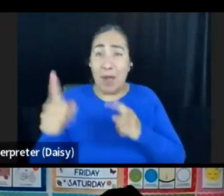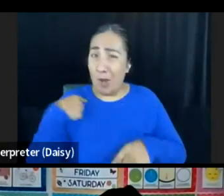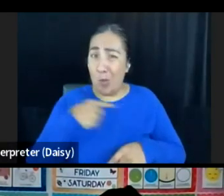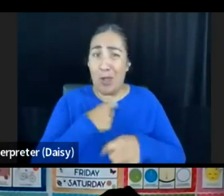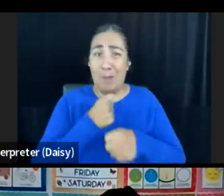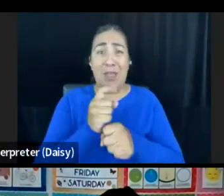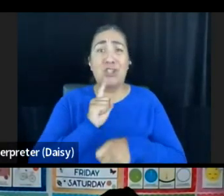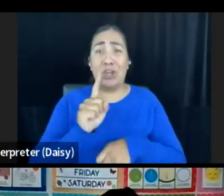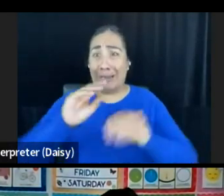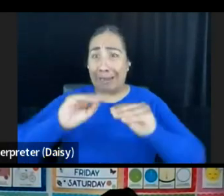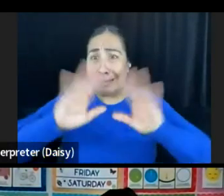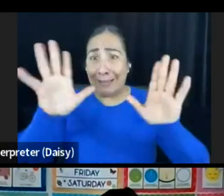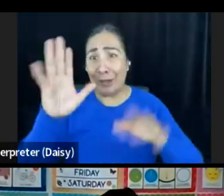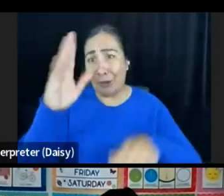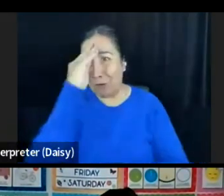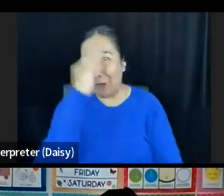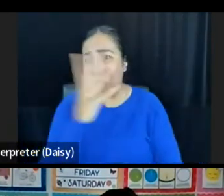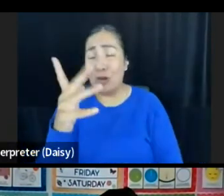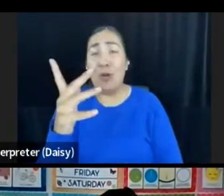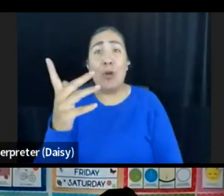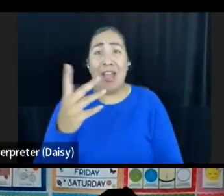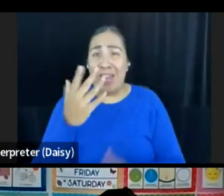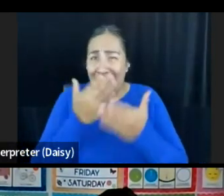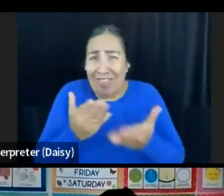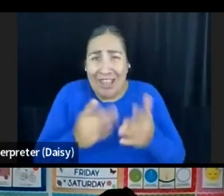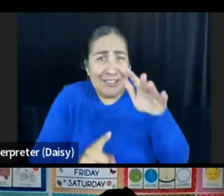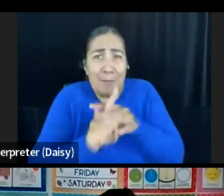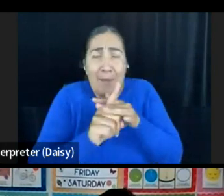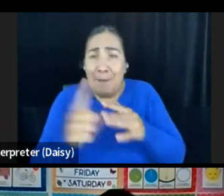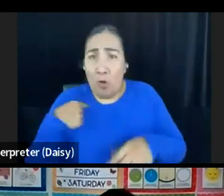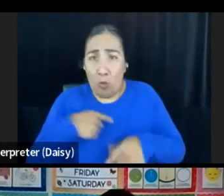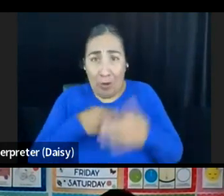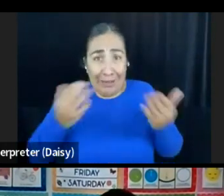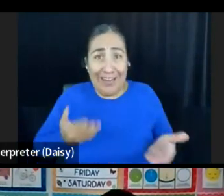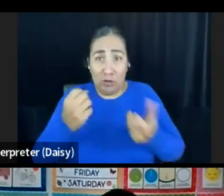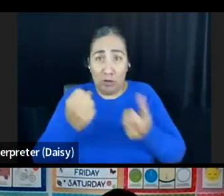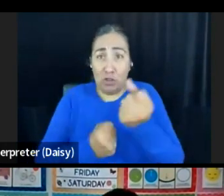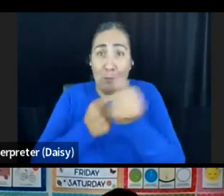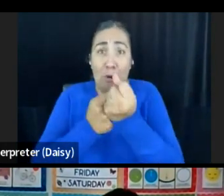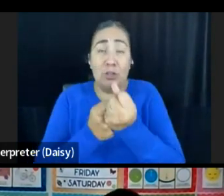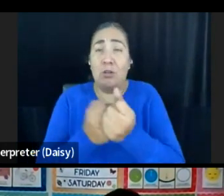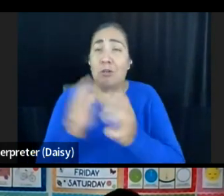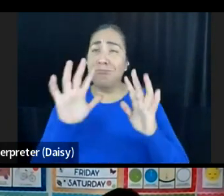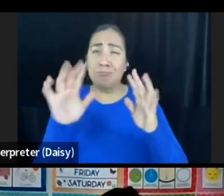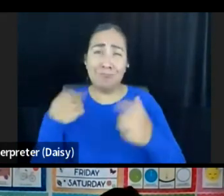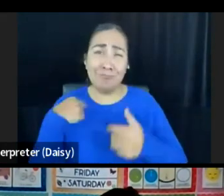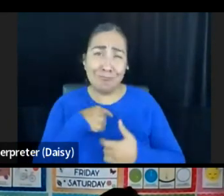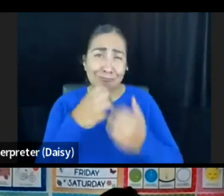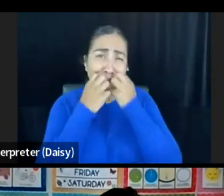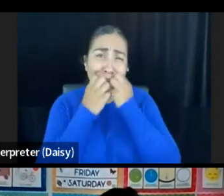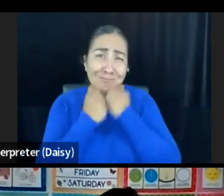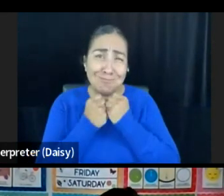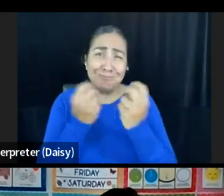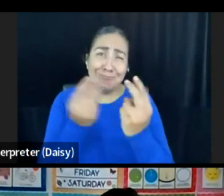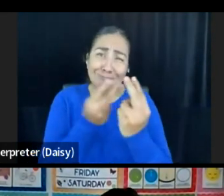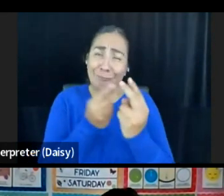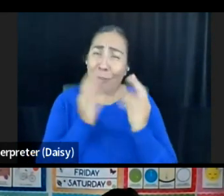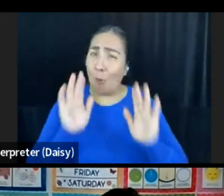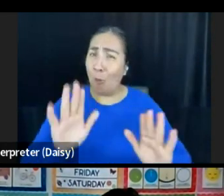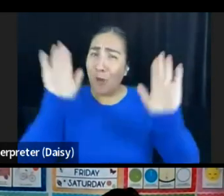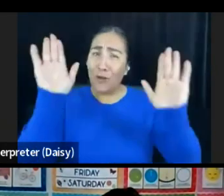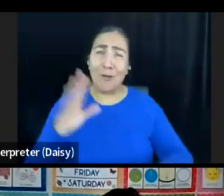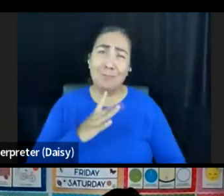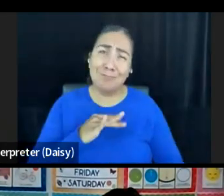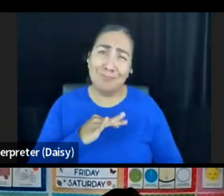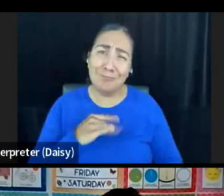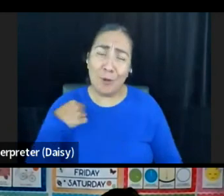that in the best way that we can. So we adore them. They are wonderful humans. We're very grateful to have found